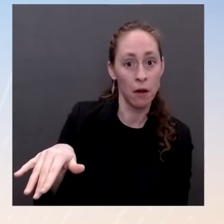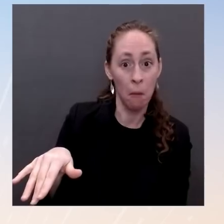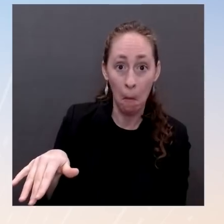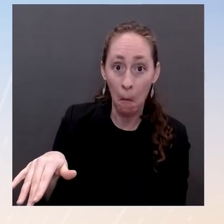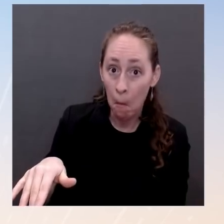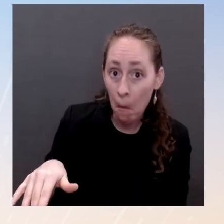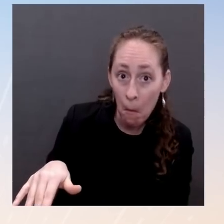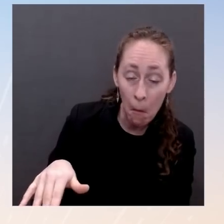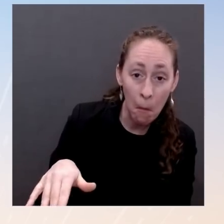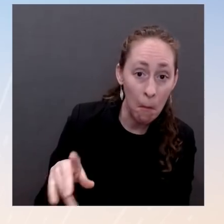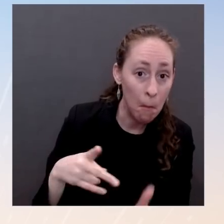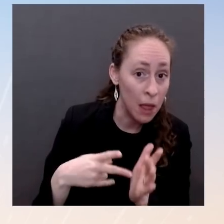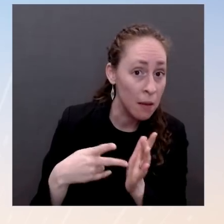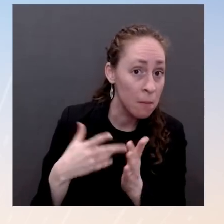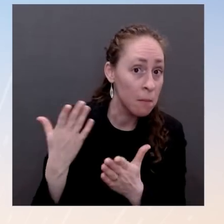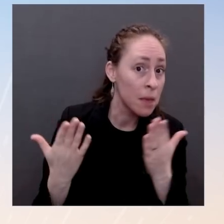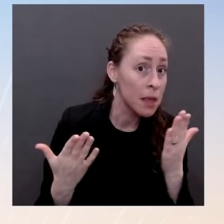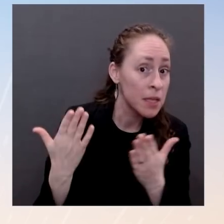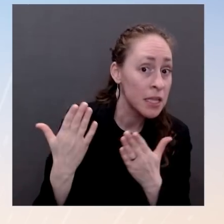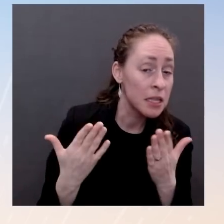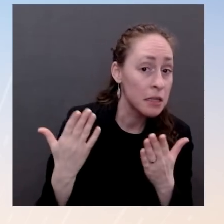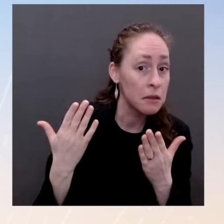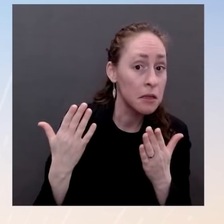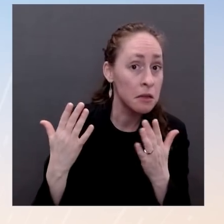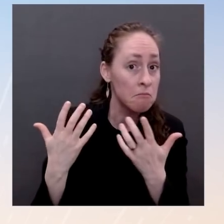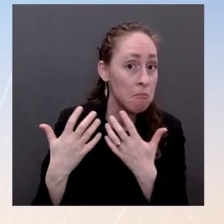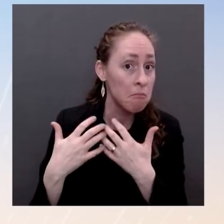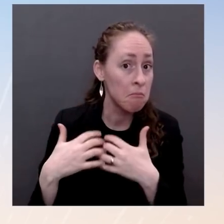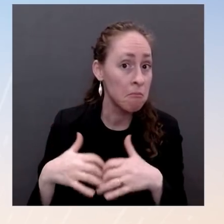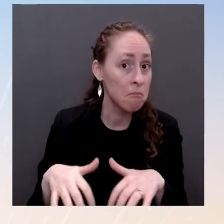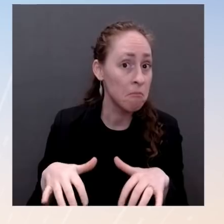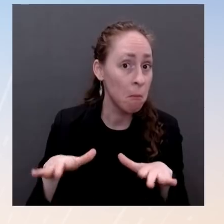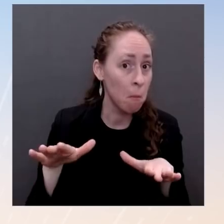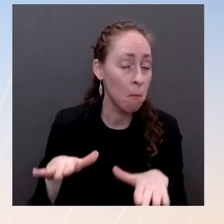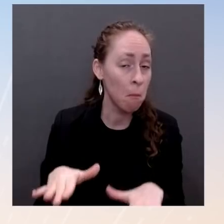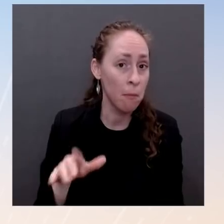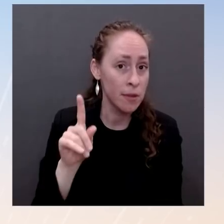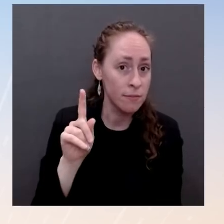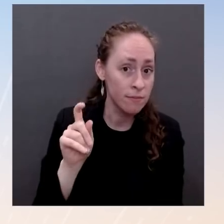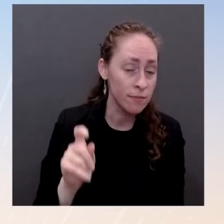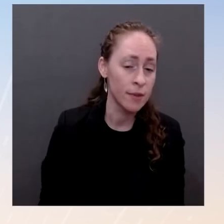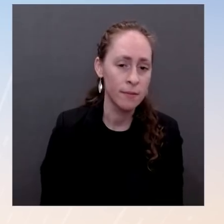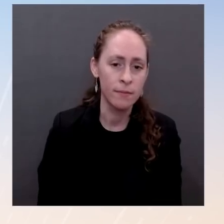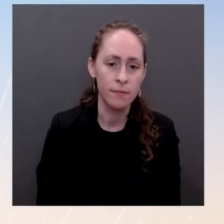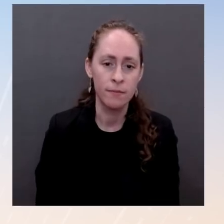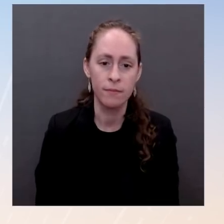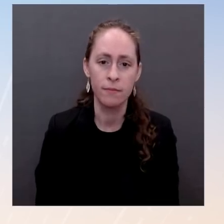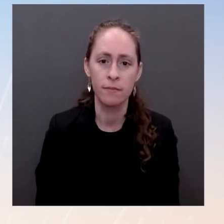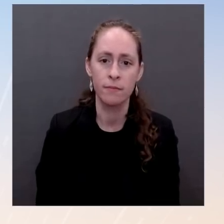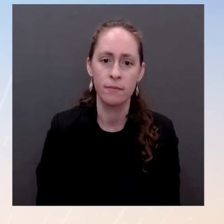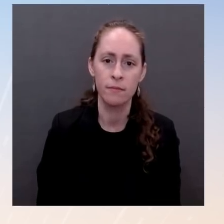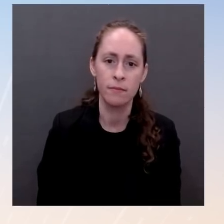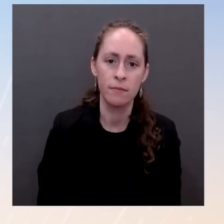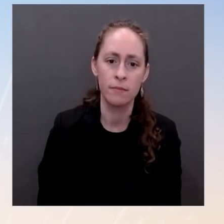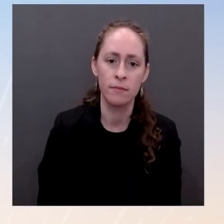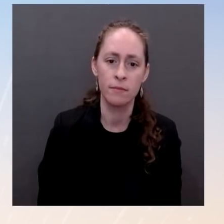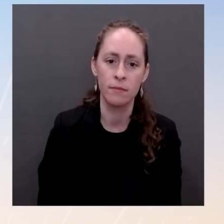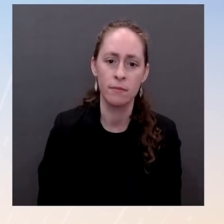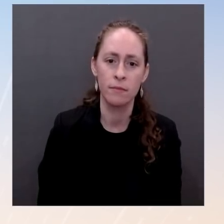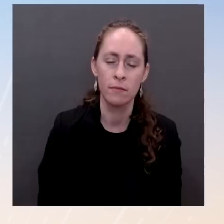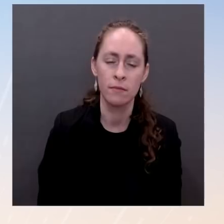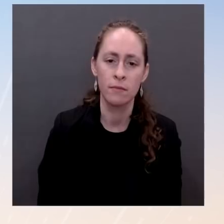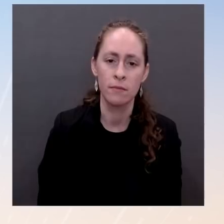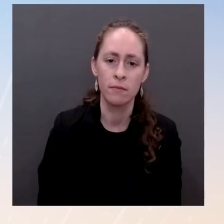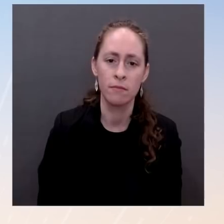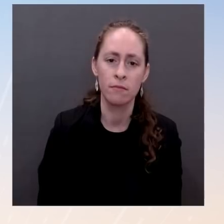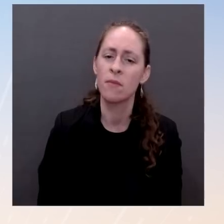or would not give up that ability for someone else to join. But, you know, they do have a long way to go. And now that